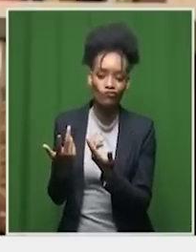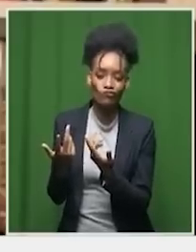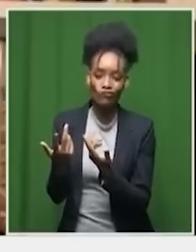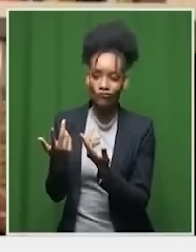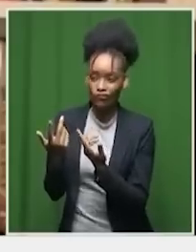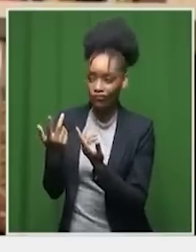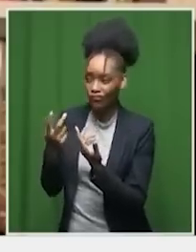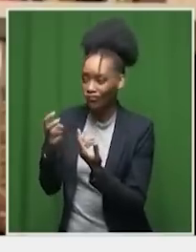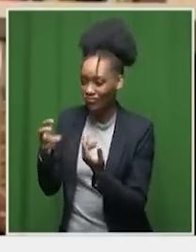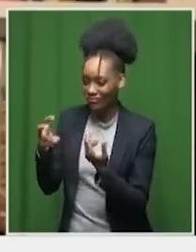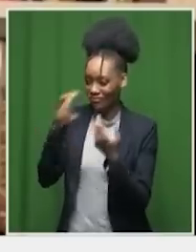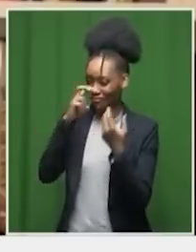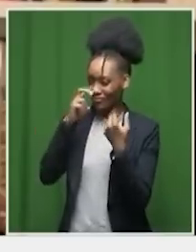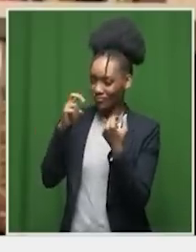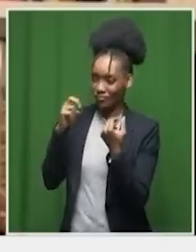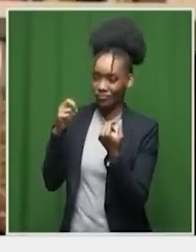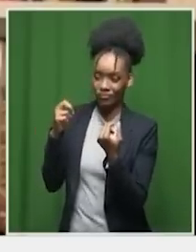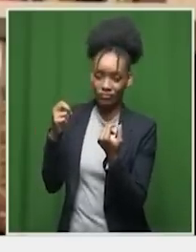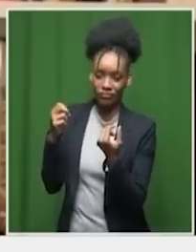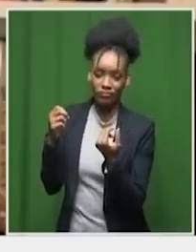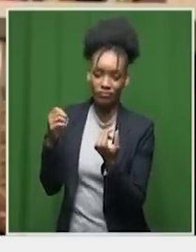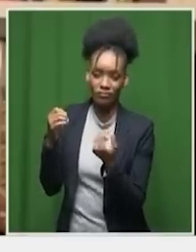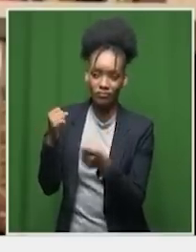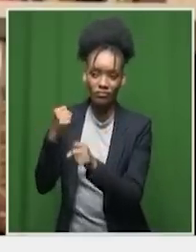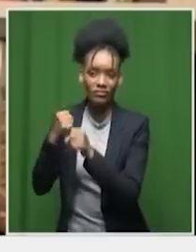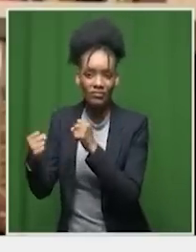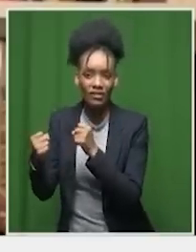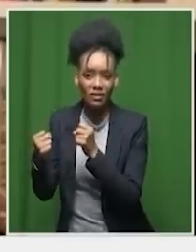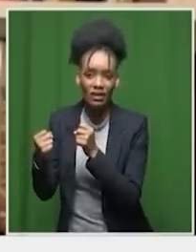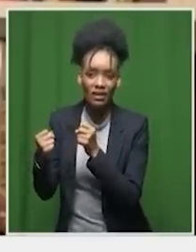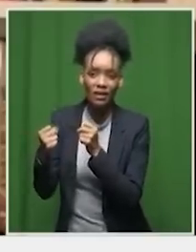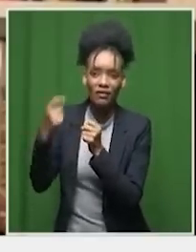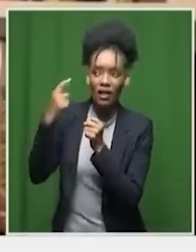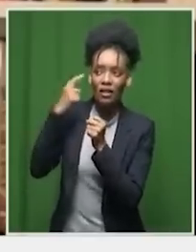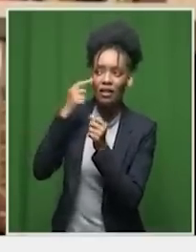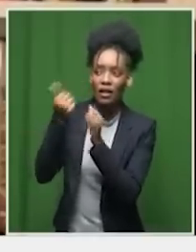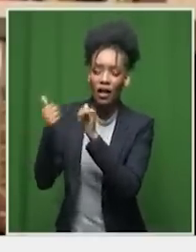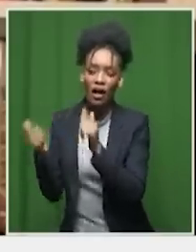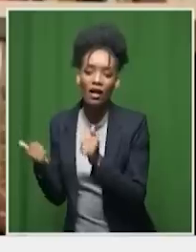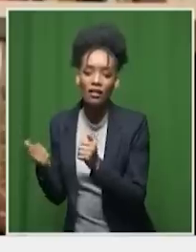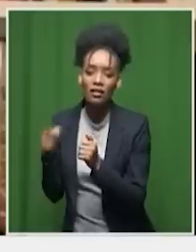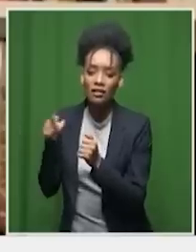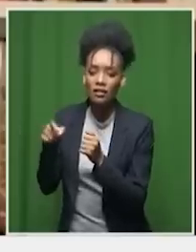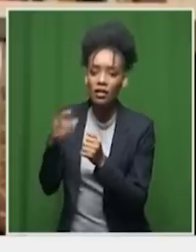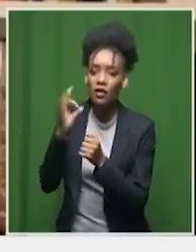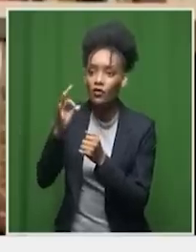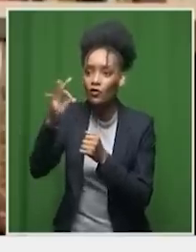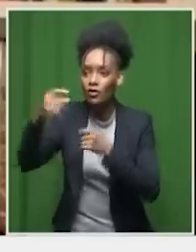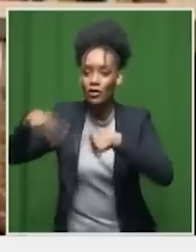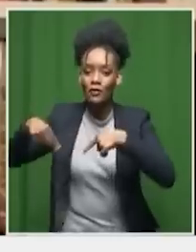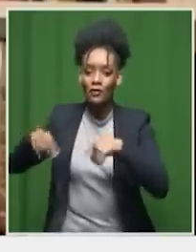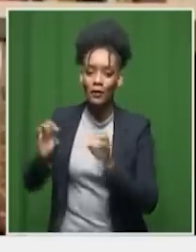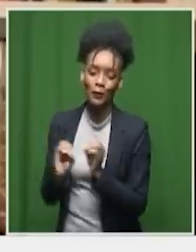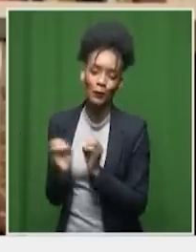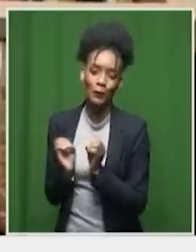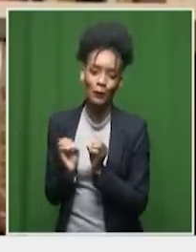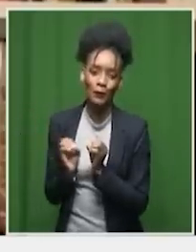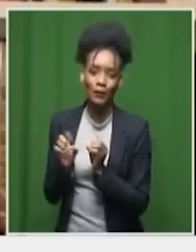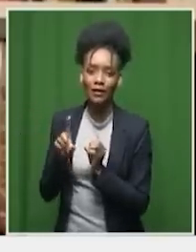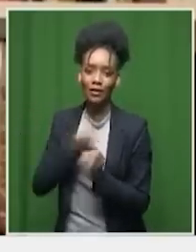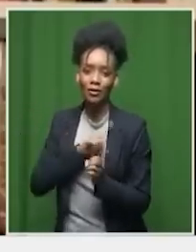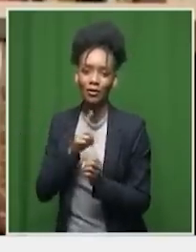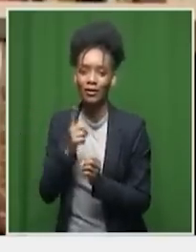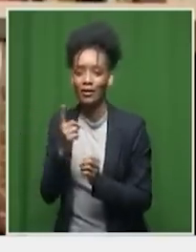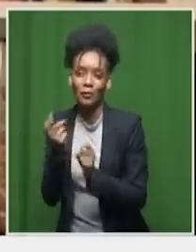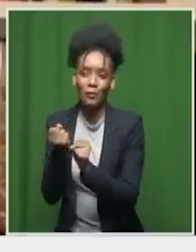vindictive old man who also doesn't have to fear the future, because he has no more future. Maybe he has another year or two or three, or I